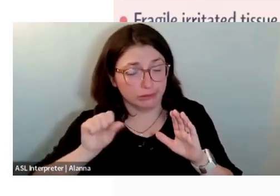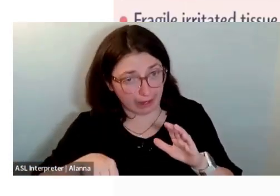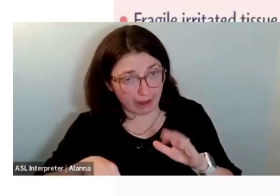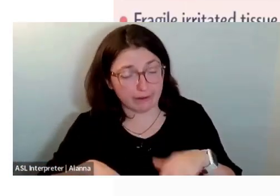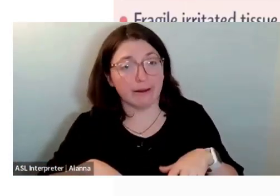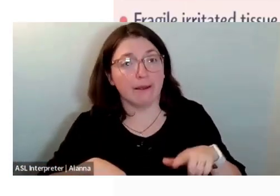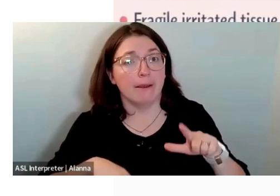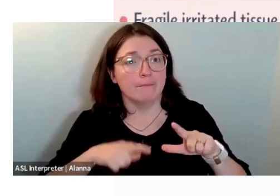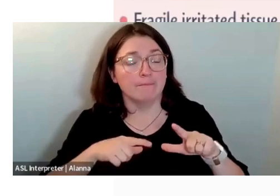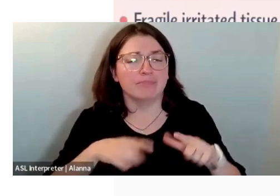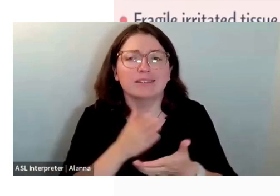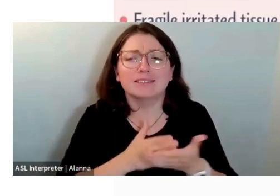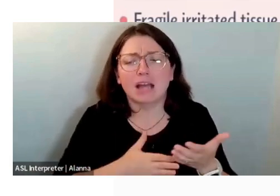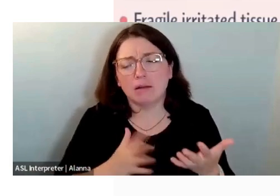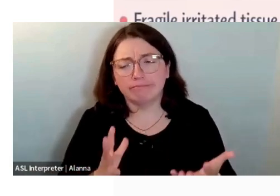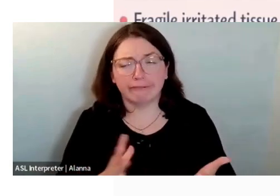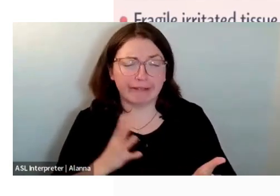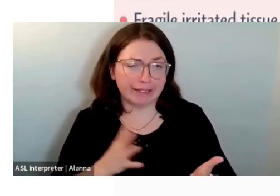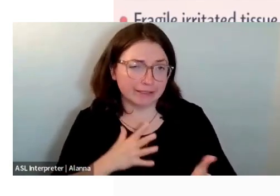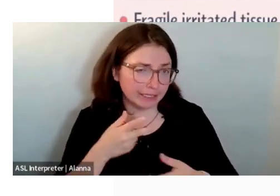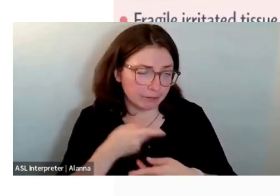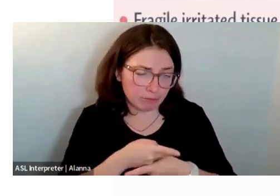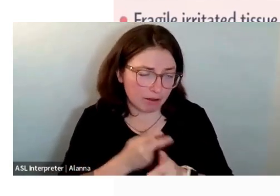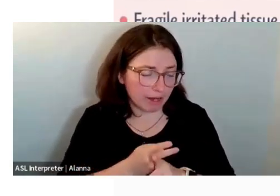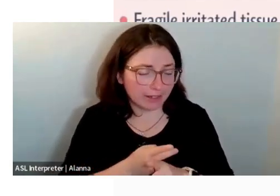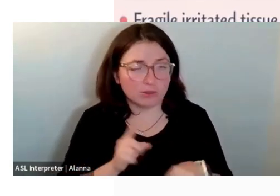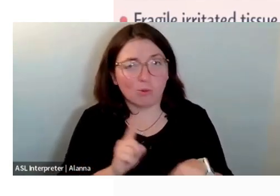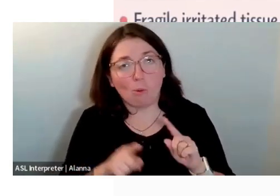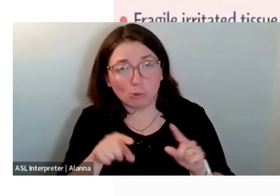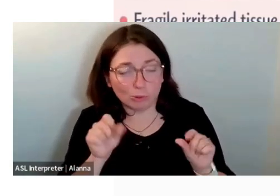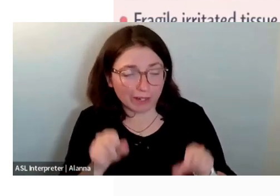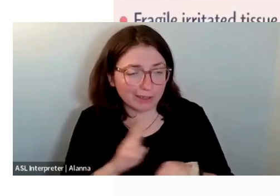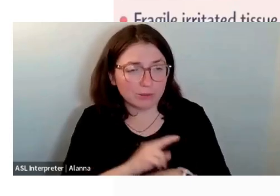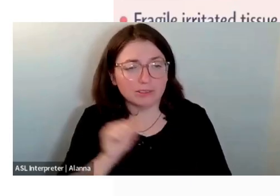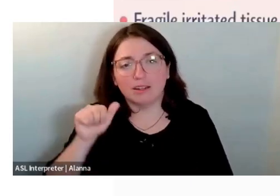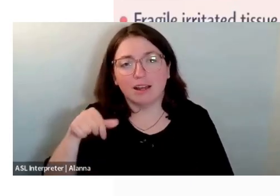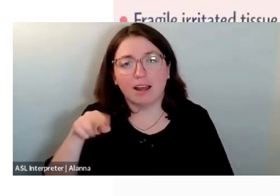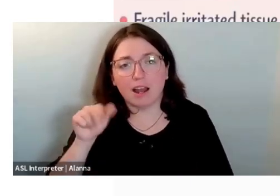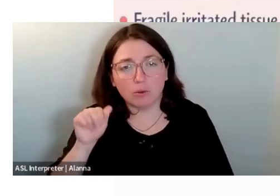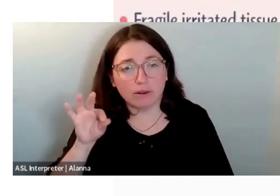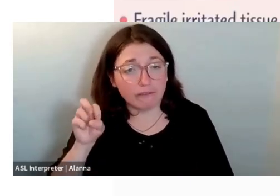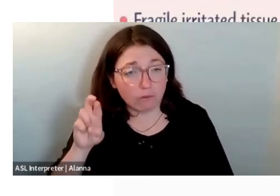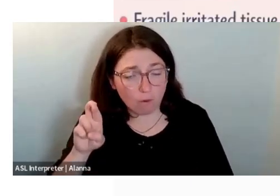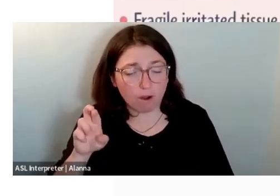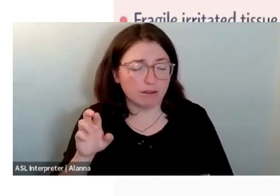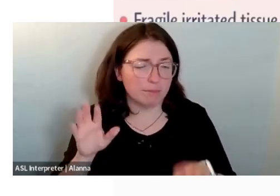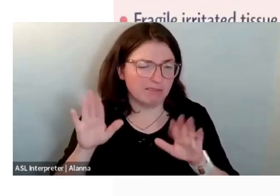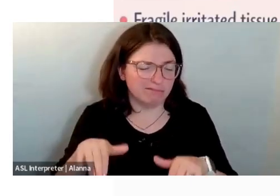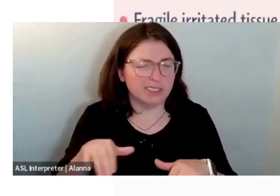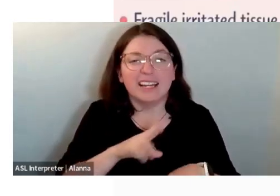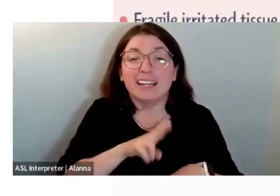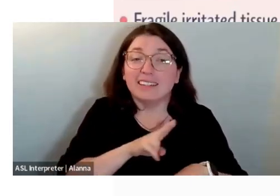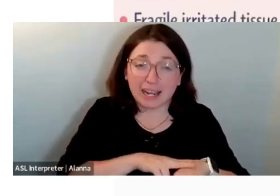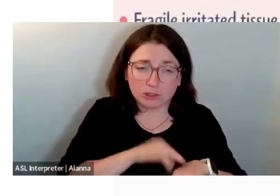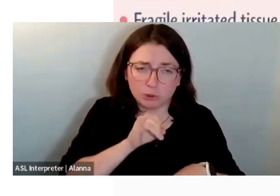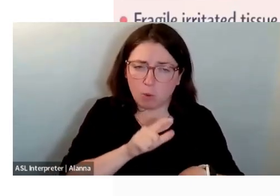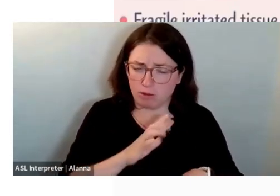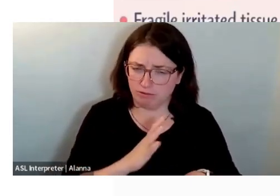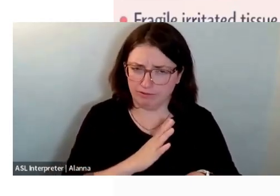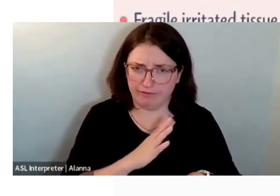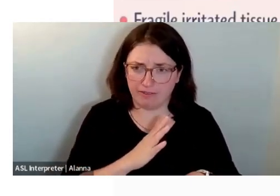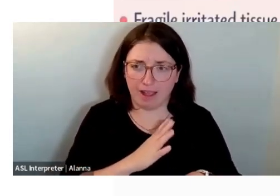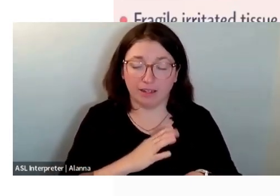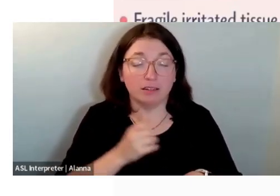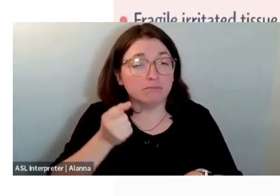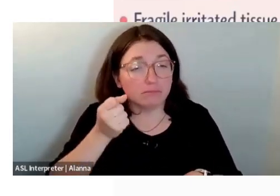fancy products or you can use Aquaphor, but the natural oils work just fine. You're not dousing yourself like